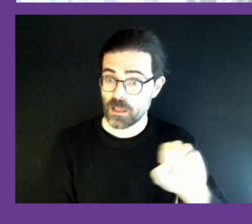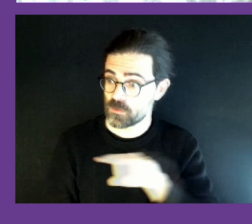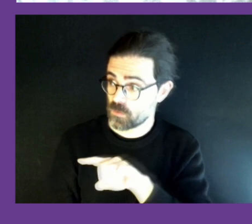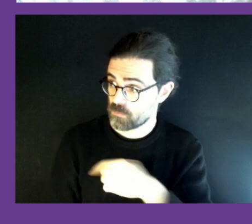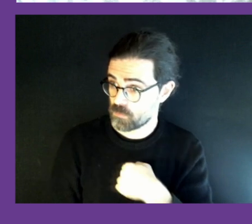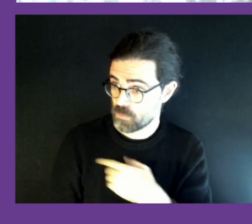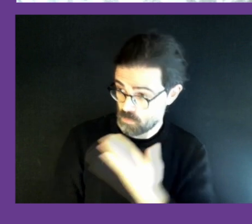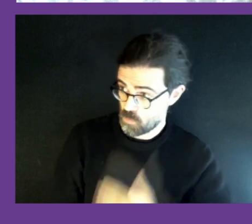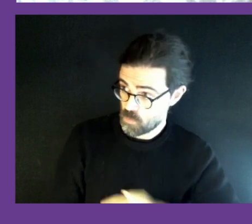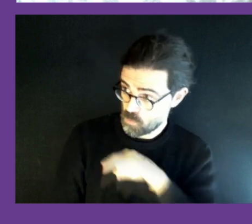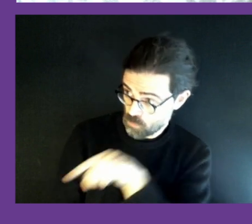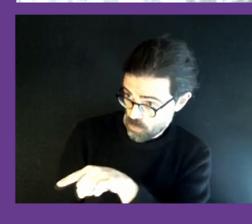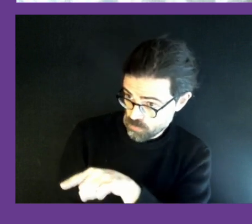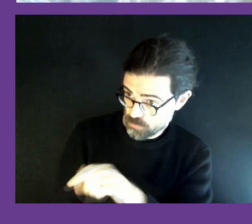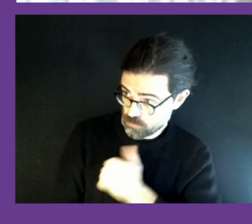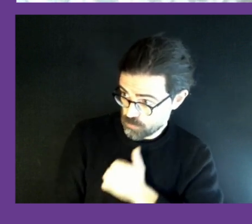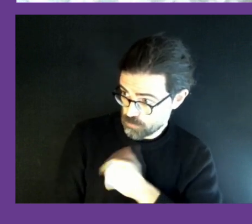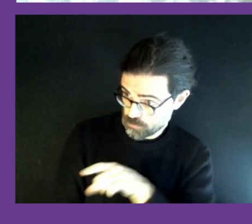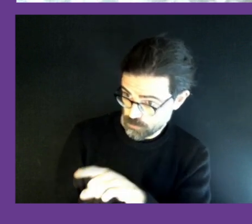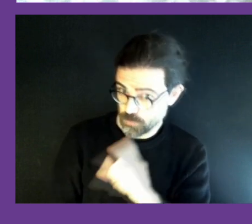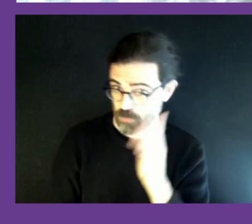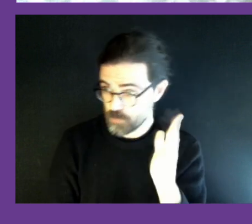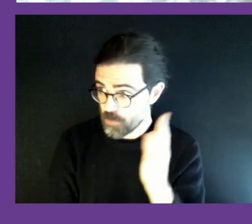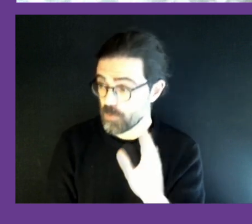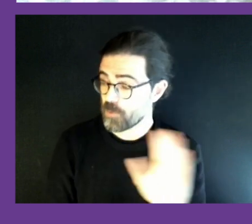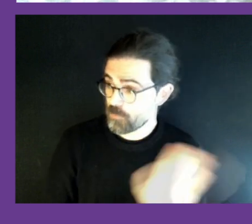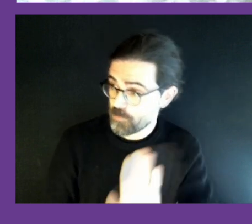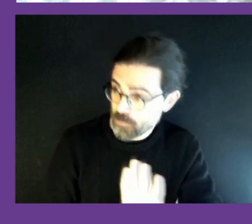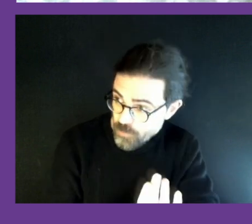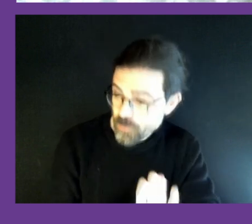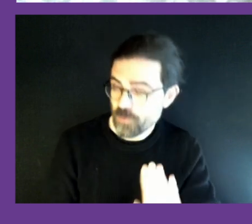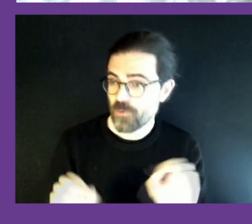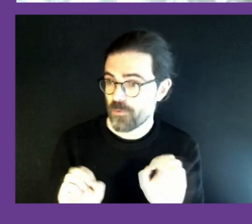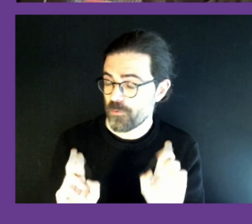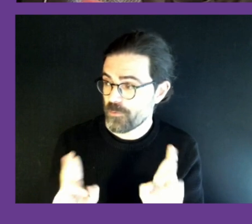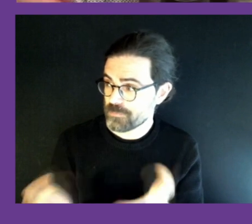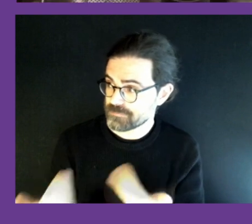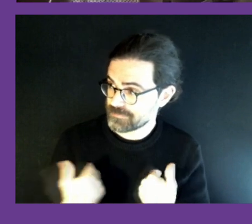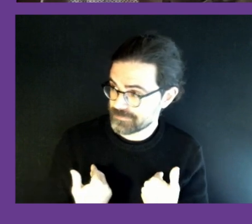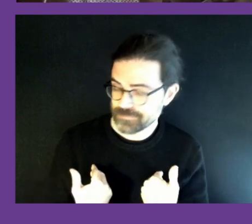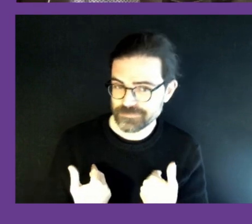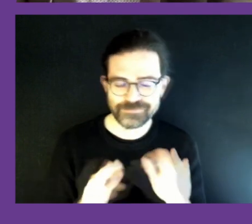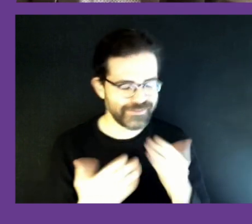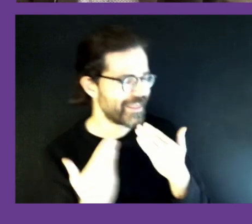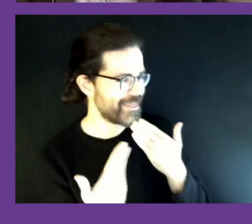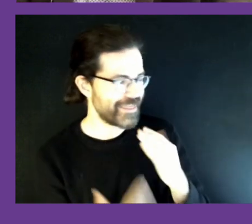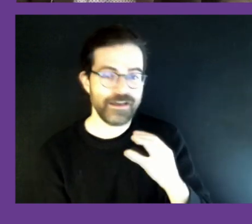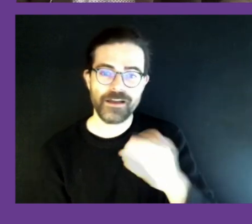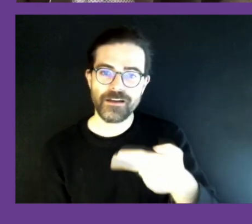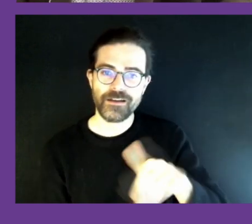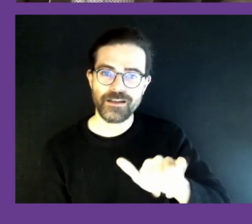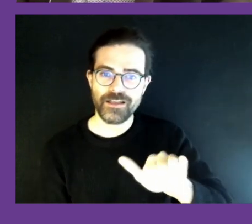in this webinar today. Yes, thanks a lot, Chiara. I'm Fernando Machicado. I'm